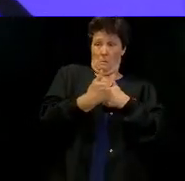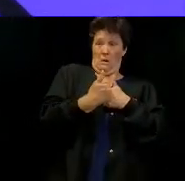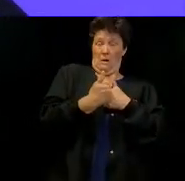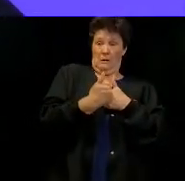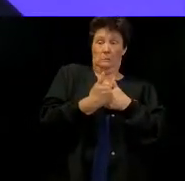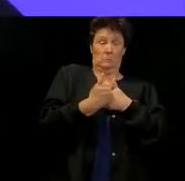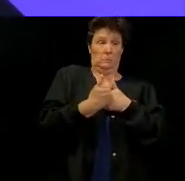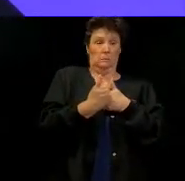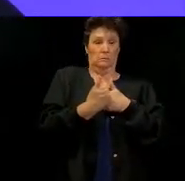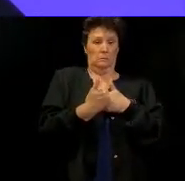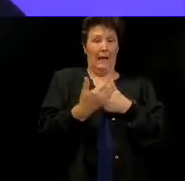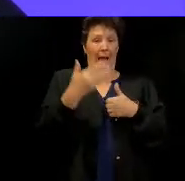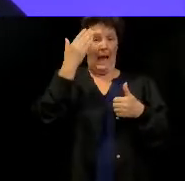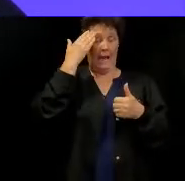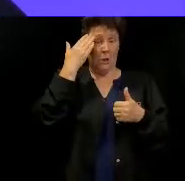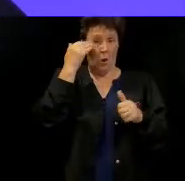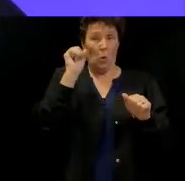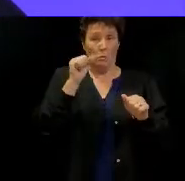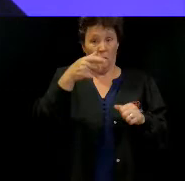I know God can, but